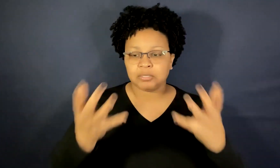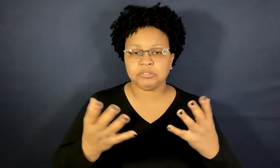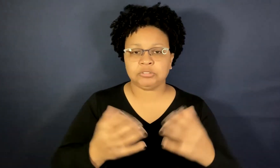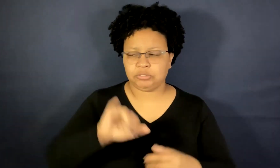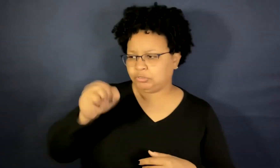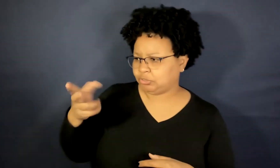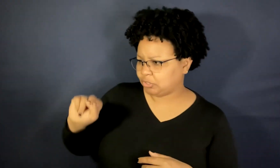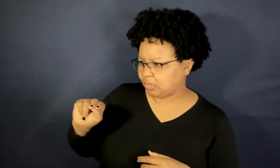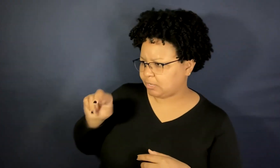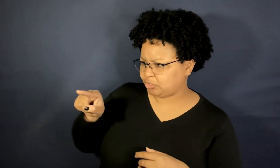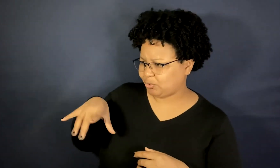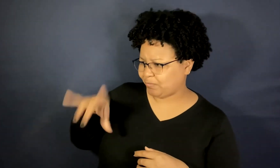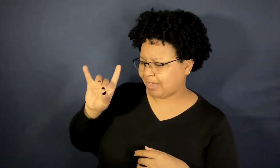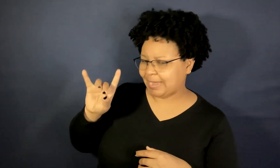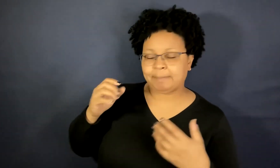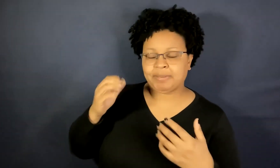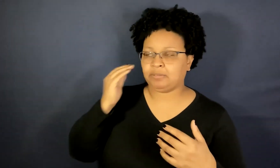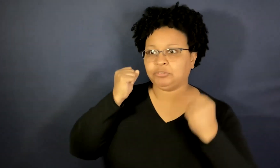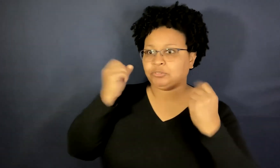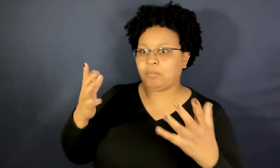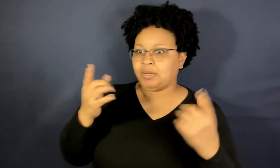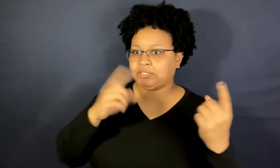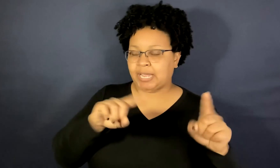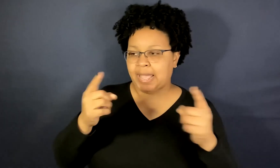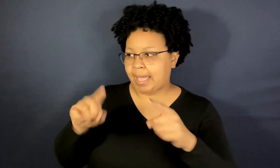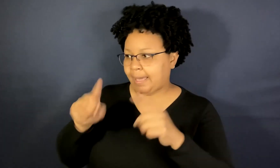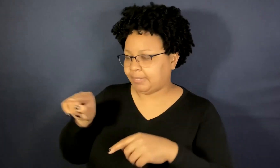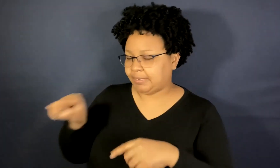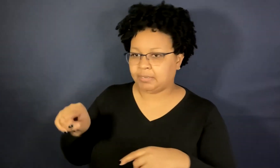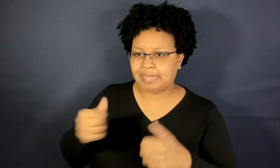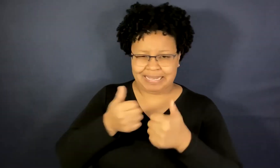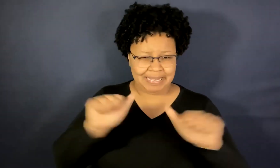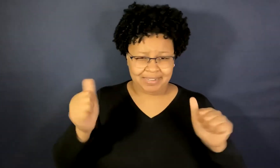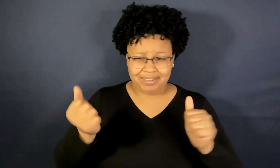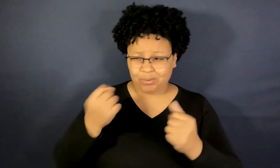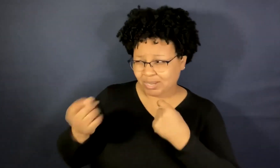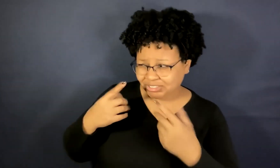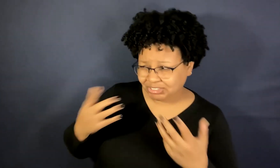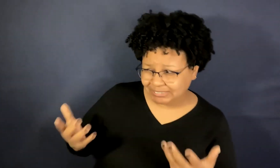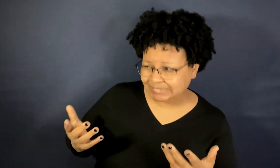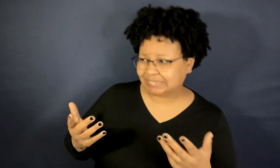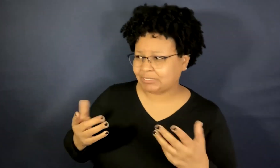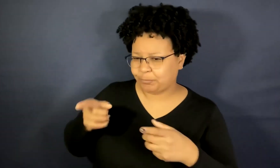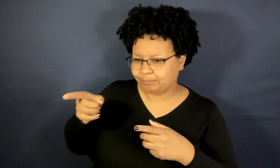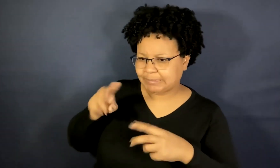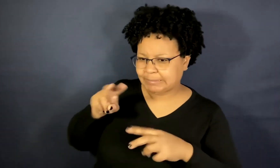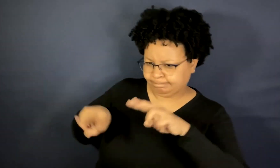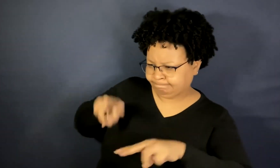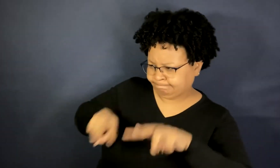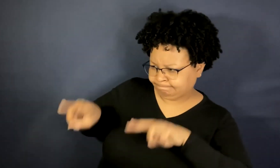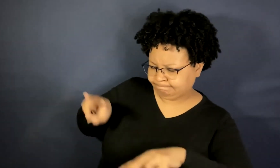did you find, there's so much going on in this, were there a few questions that I know you were monitoring, so I will let you take